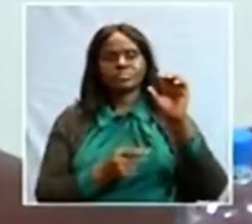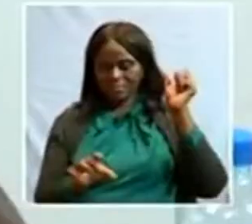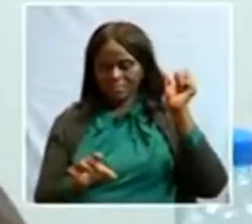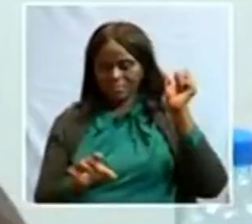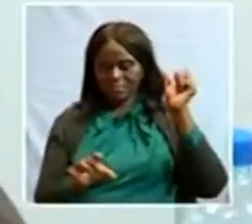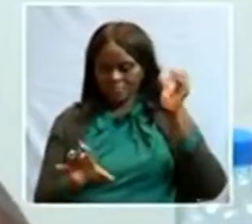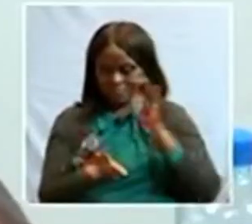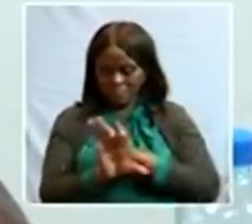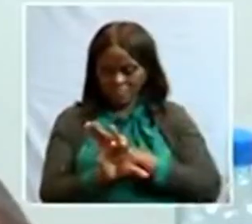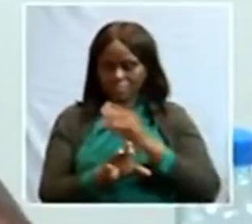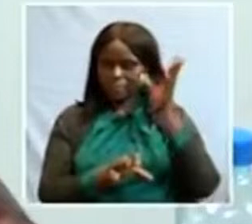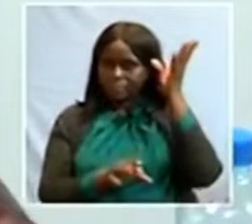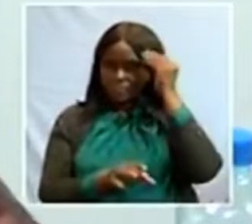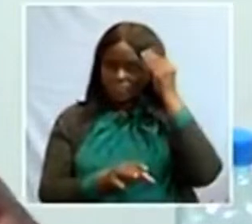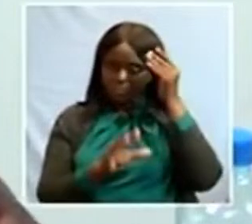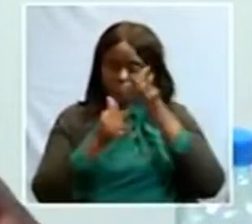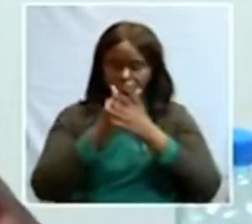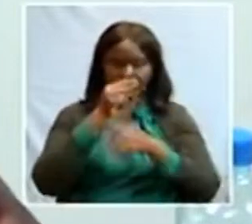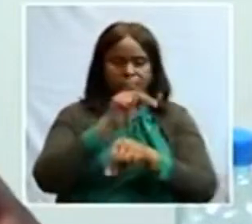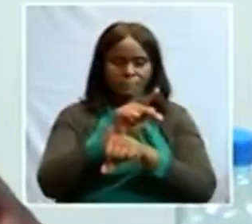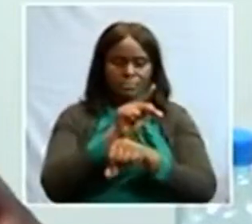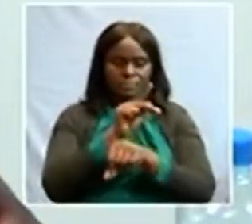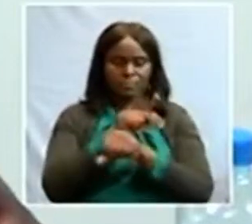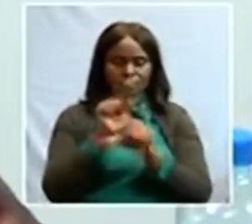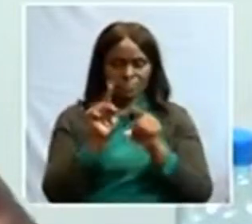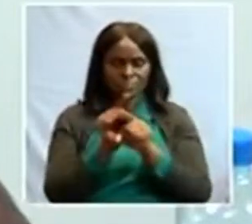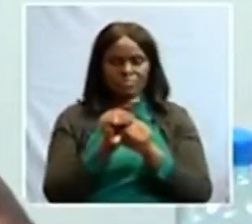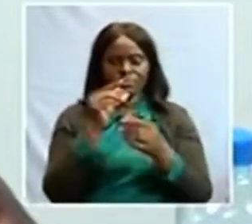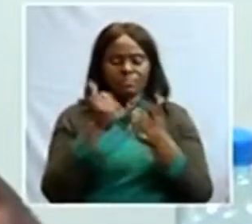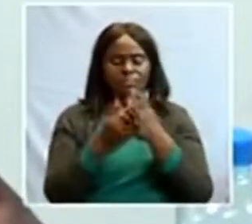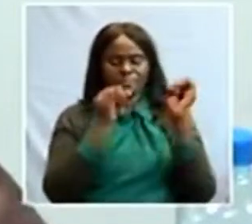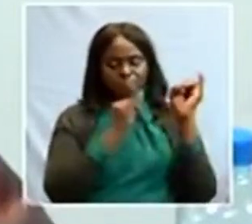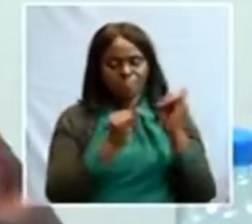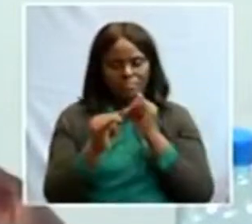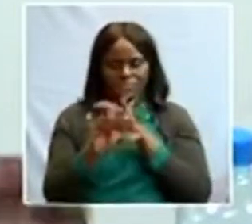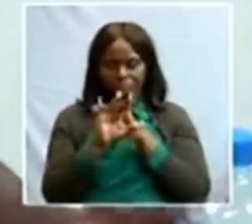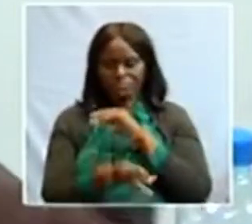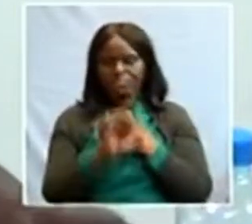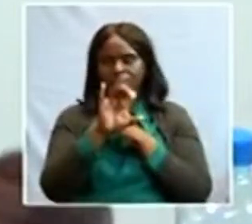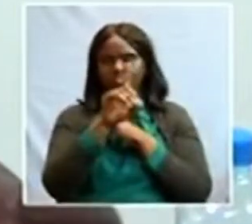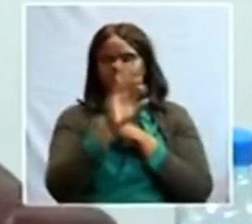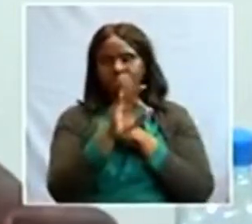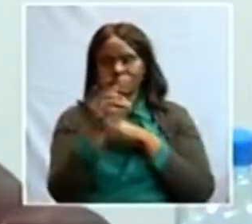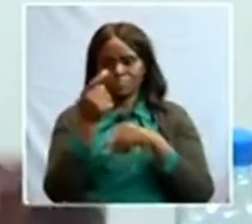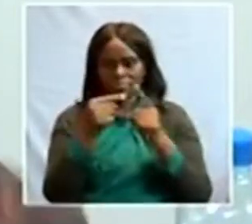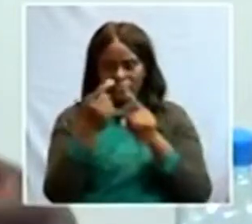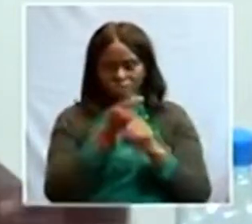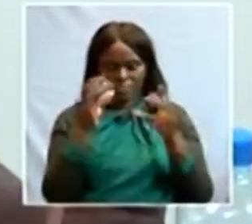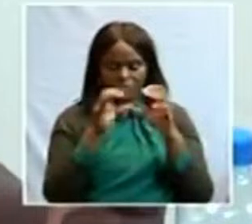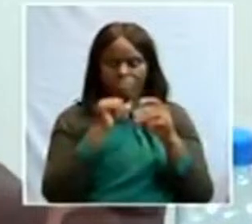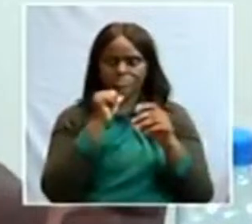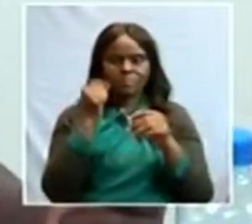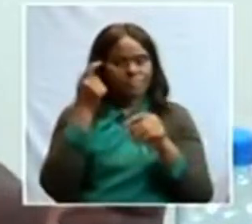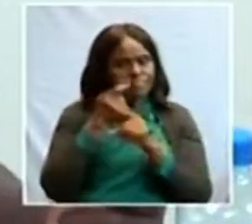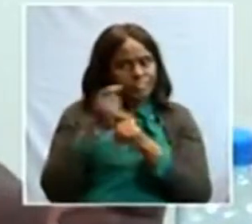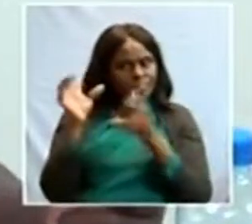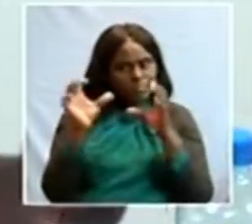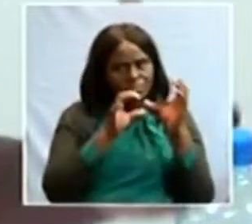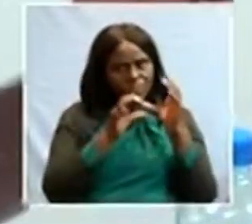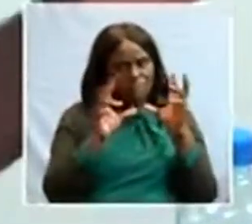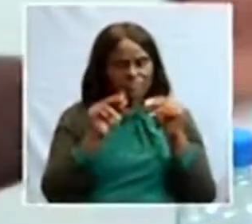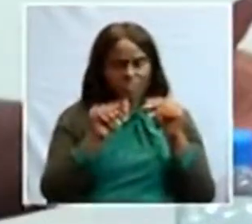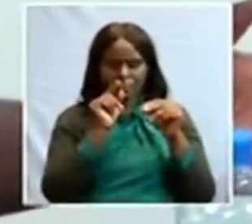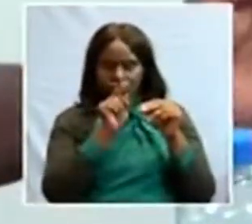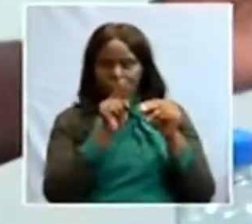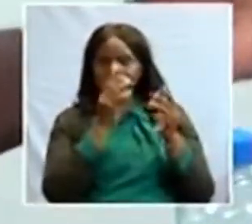vested with the guidelines or now projects are implemented under CDF. They come from the community and not from the council. This